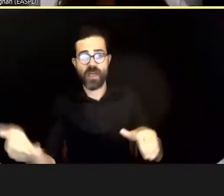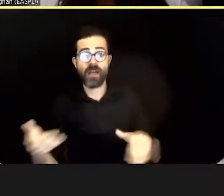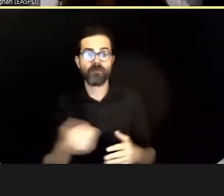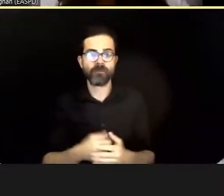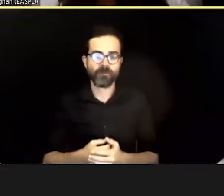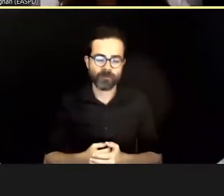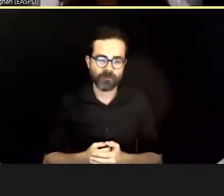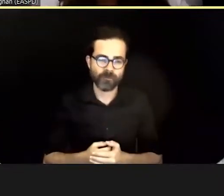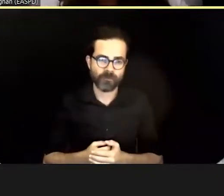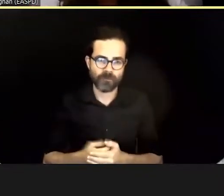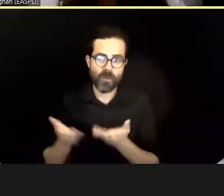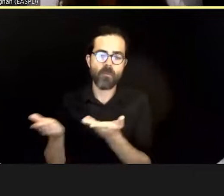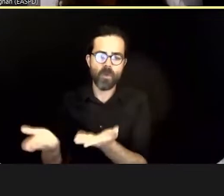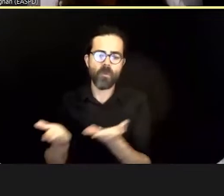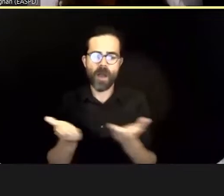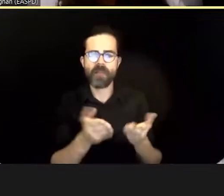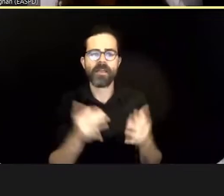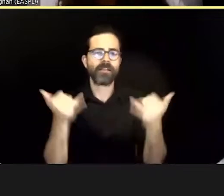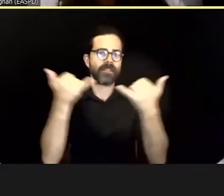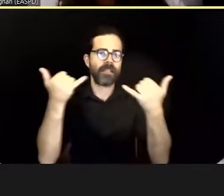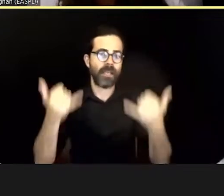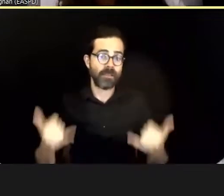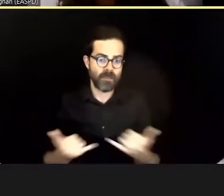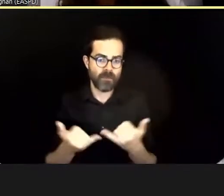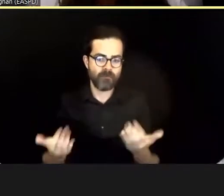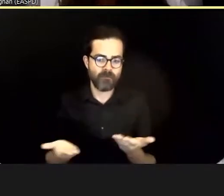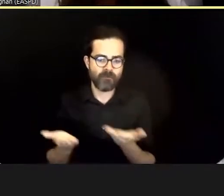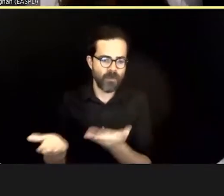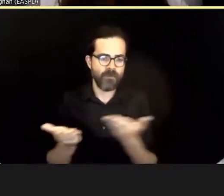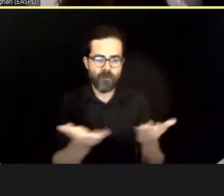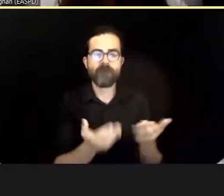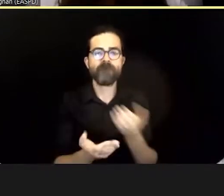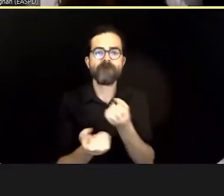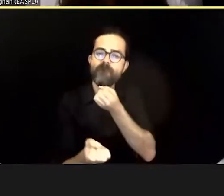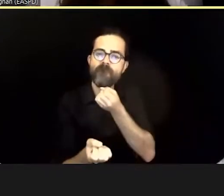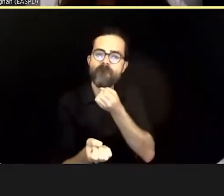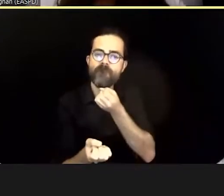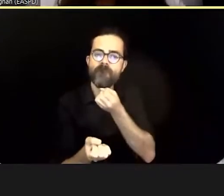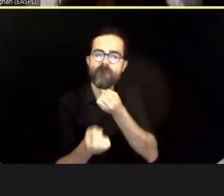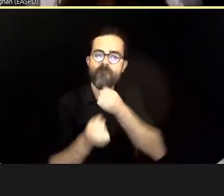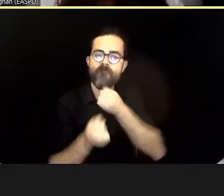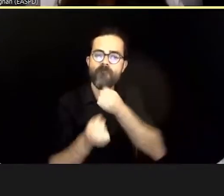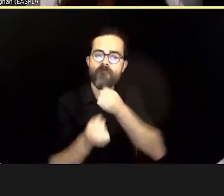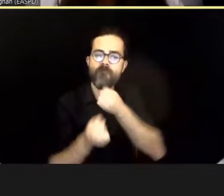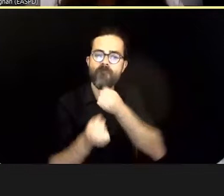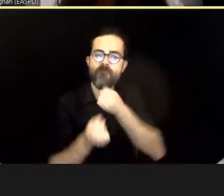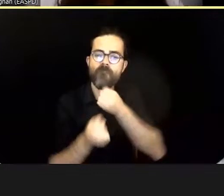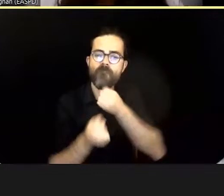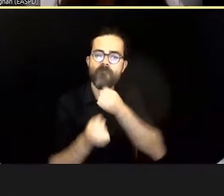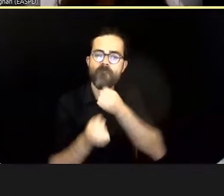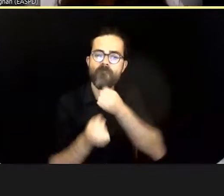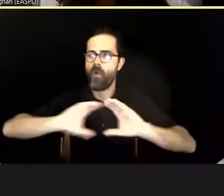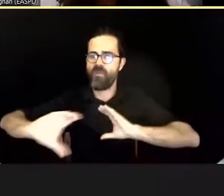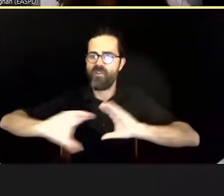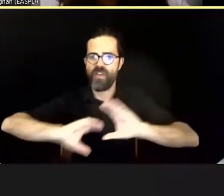systems enabled through information and communication technology. We saw that COVID-19 greatly disrupted